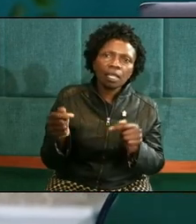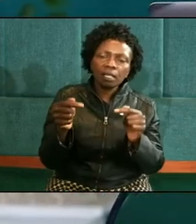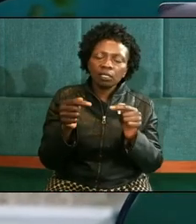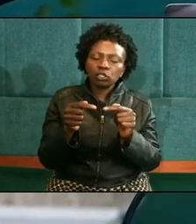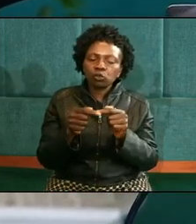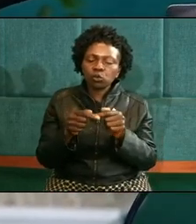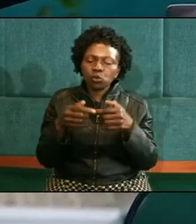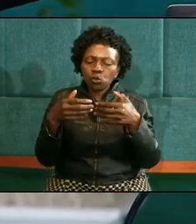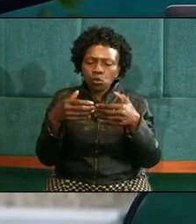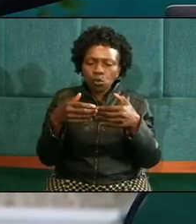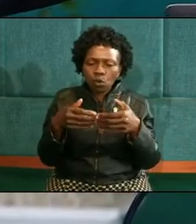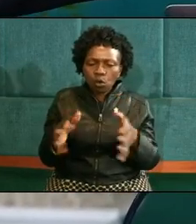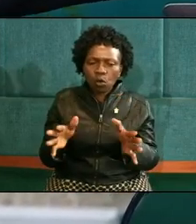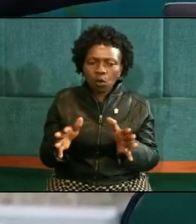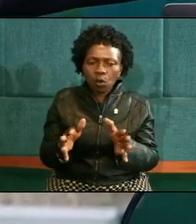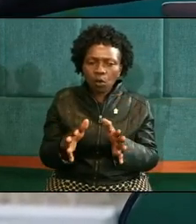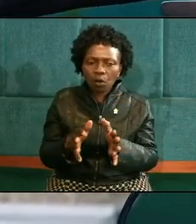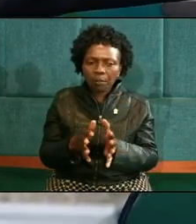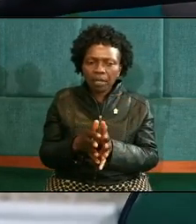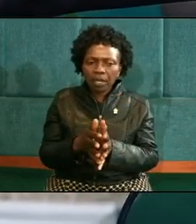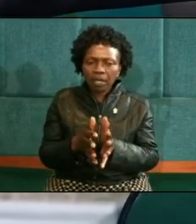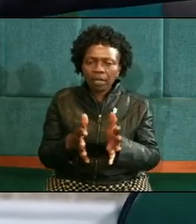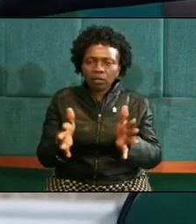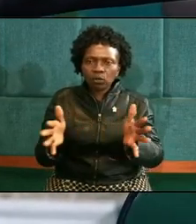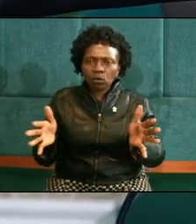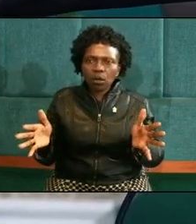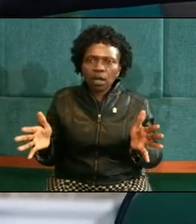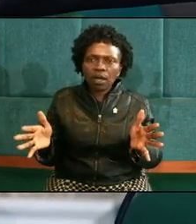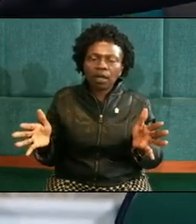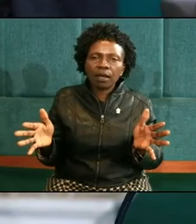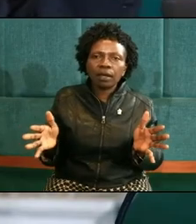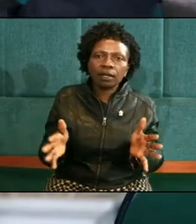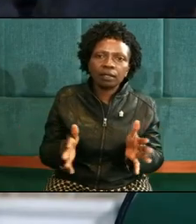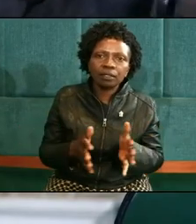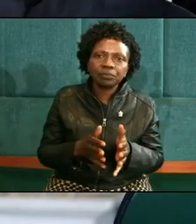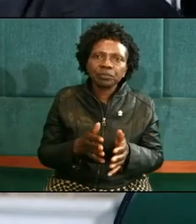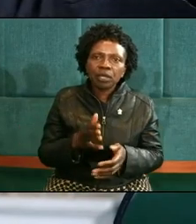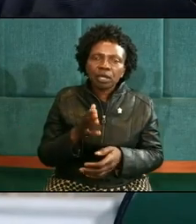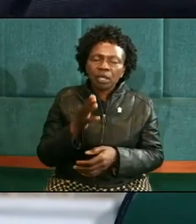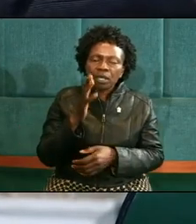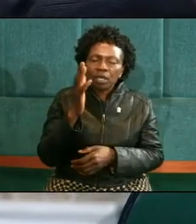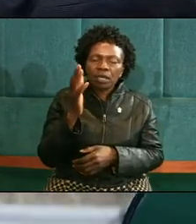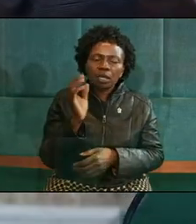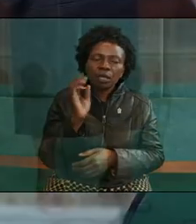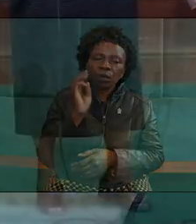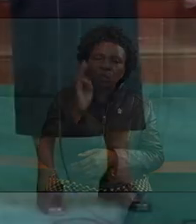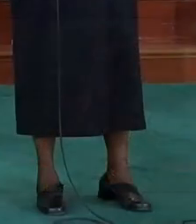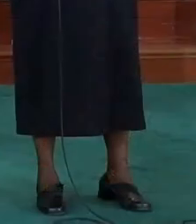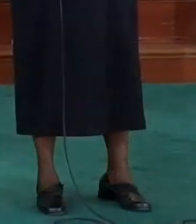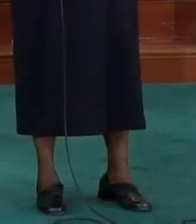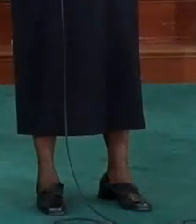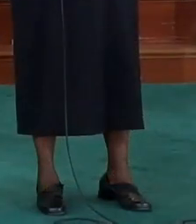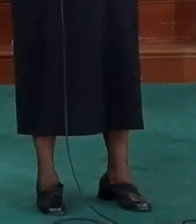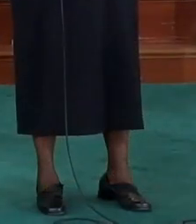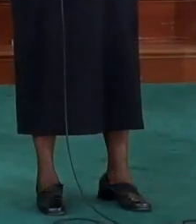Heaven's gates to open wide. Yes, sir. He will, yes,